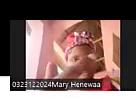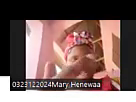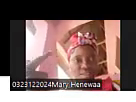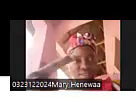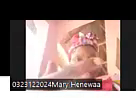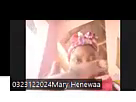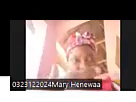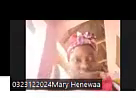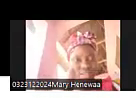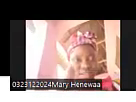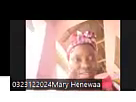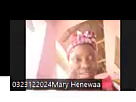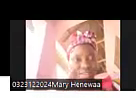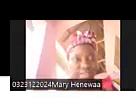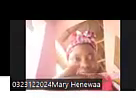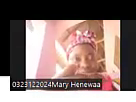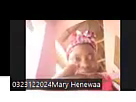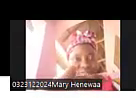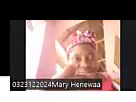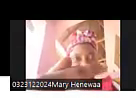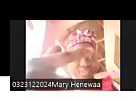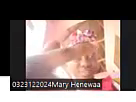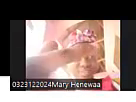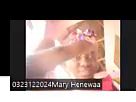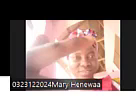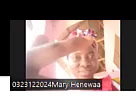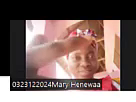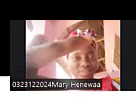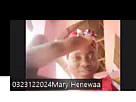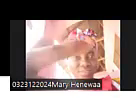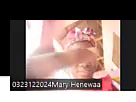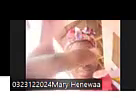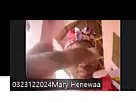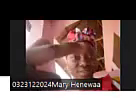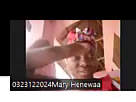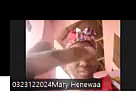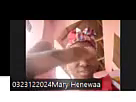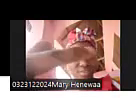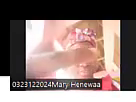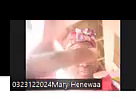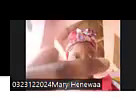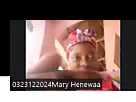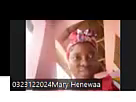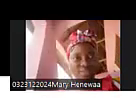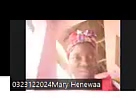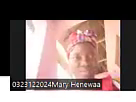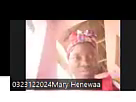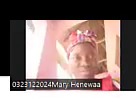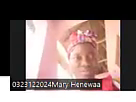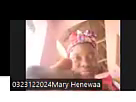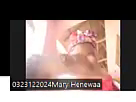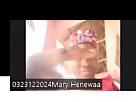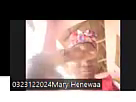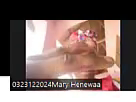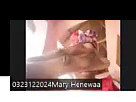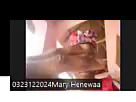Or you come back later. I hear. H. I'm starting H.